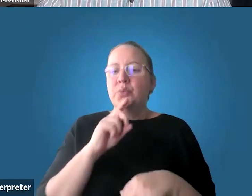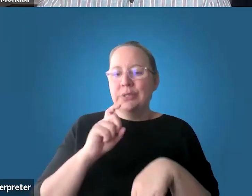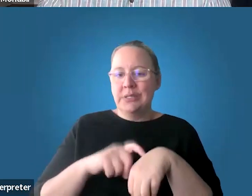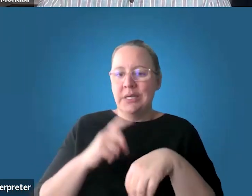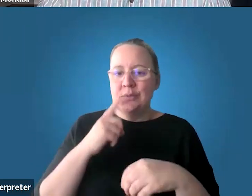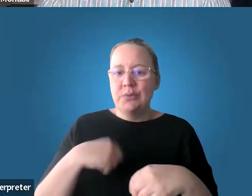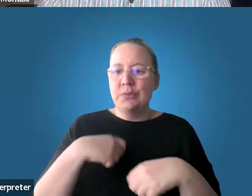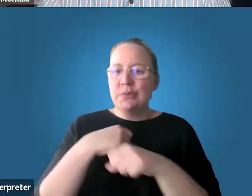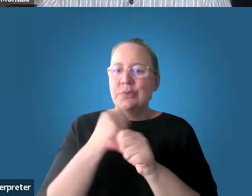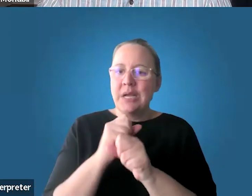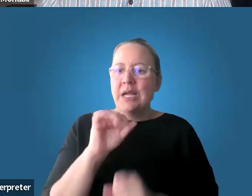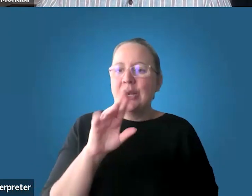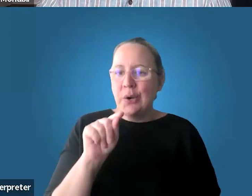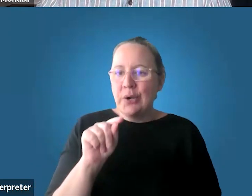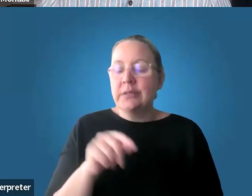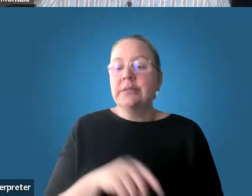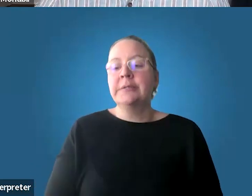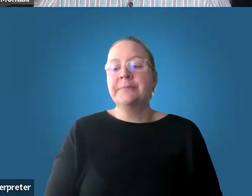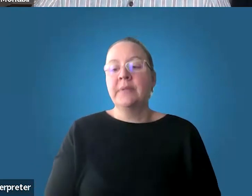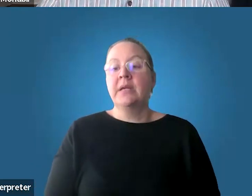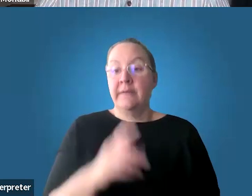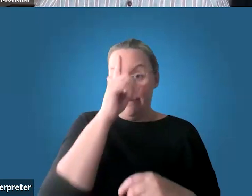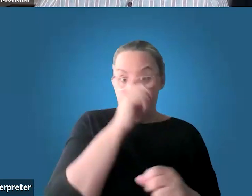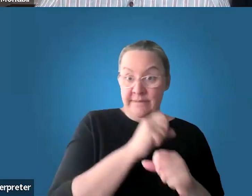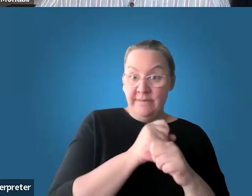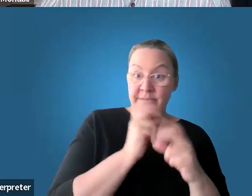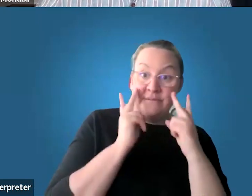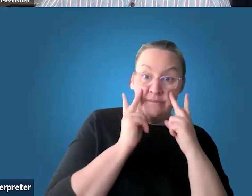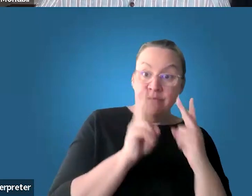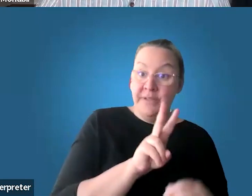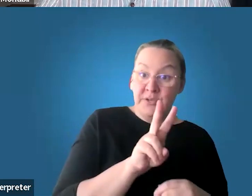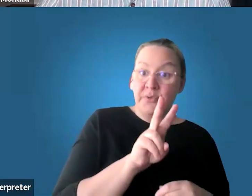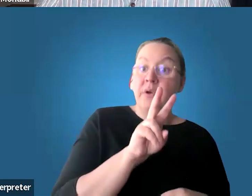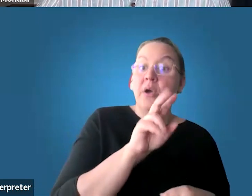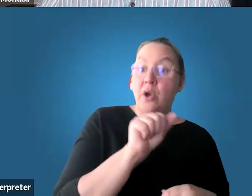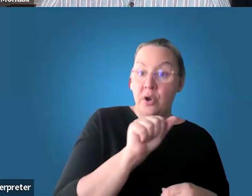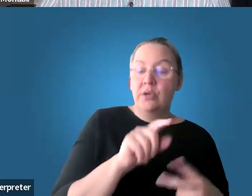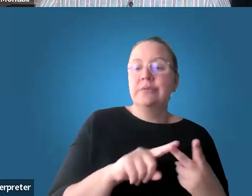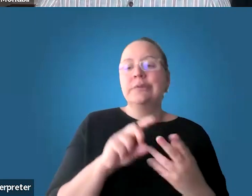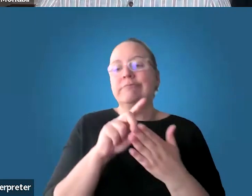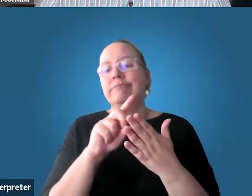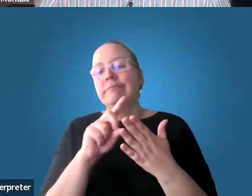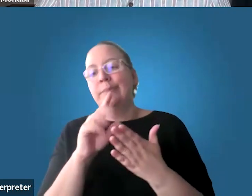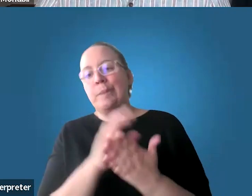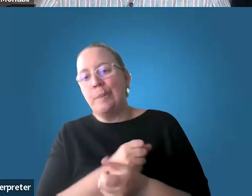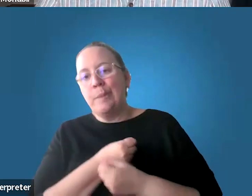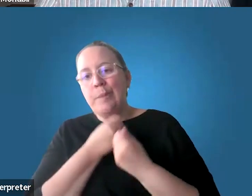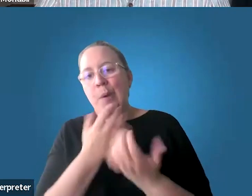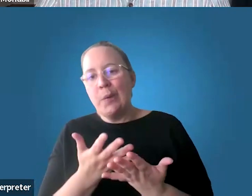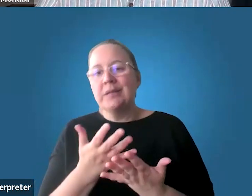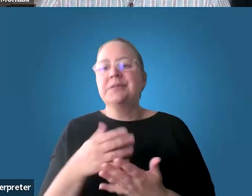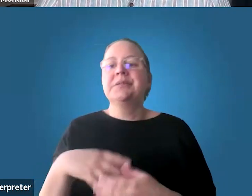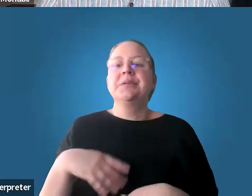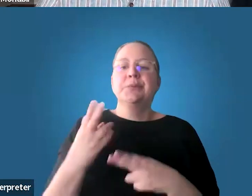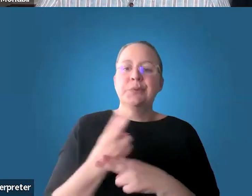art. It'll be a mix of visual artists, designers, invited some musicians, some poets, where